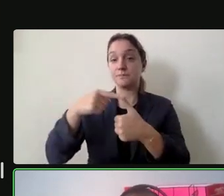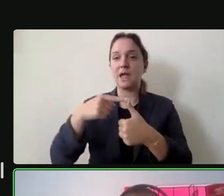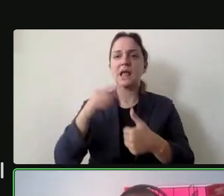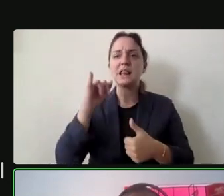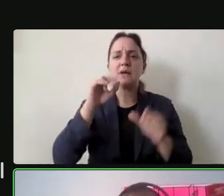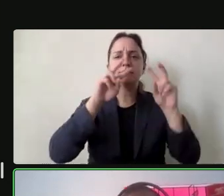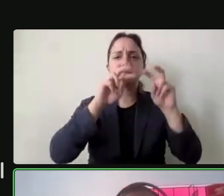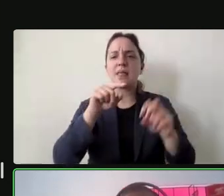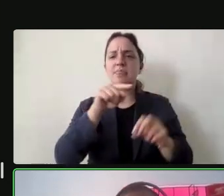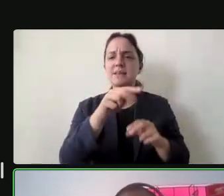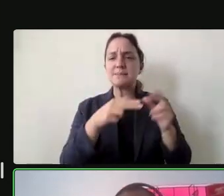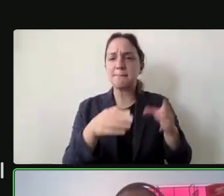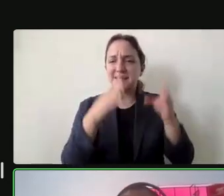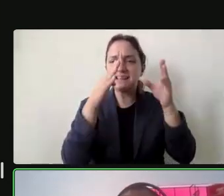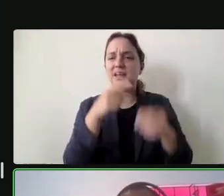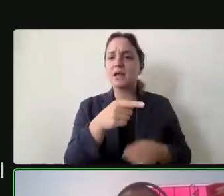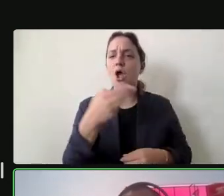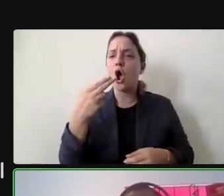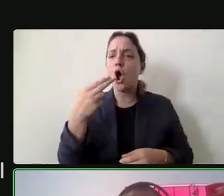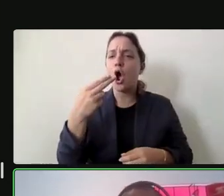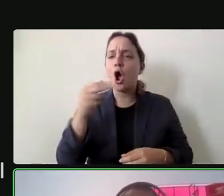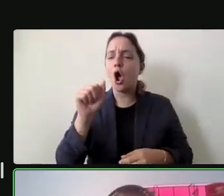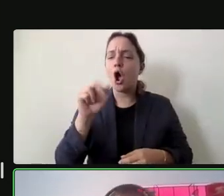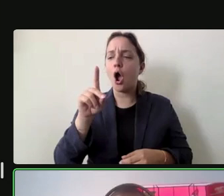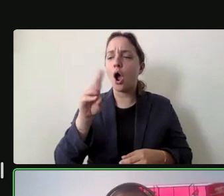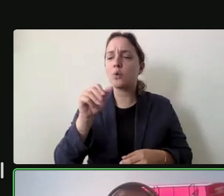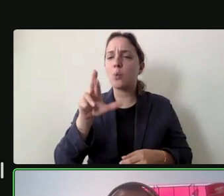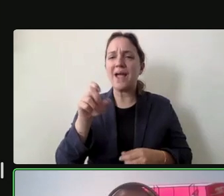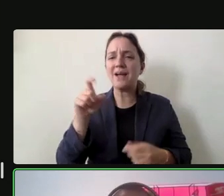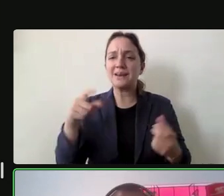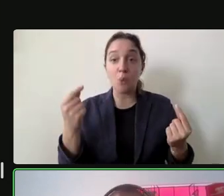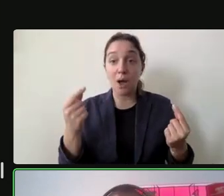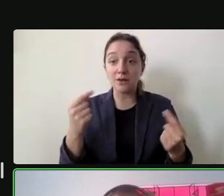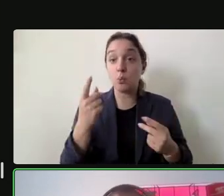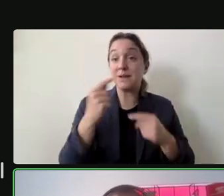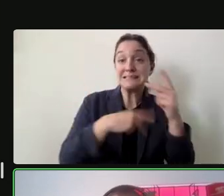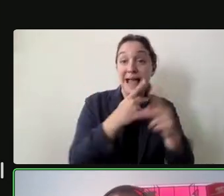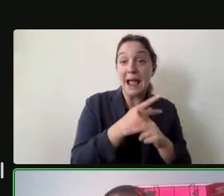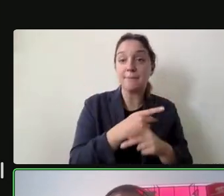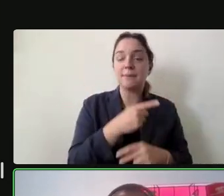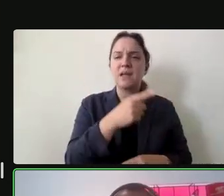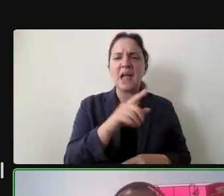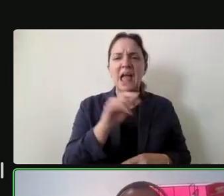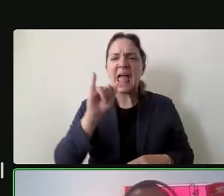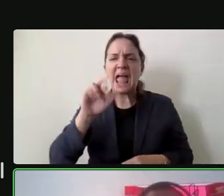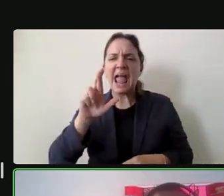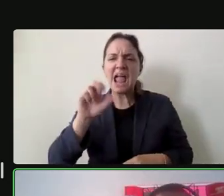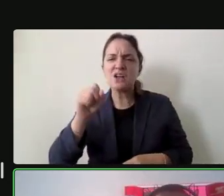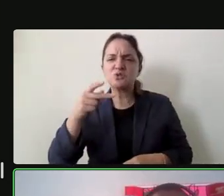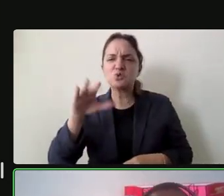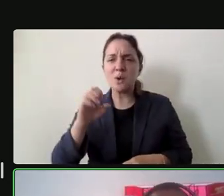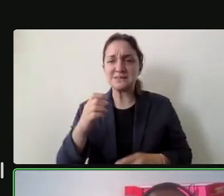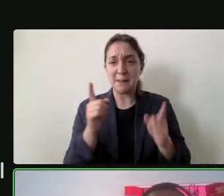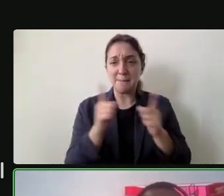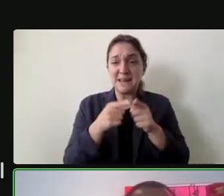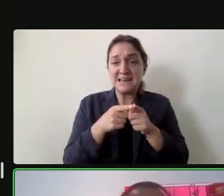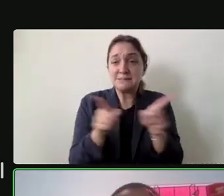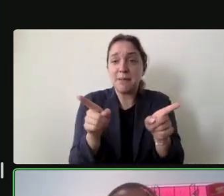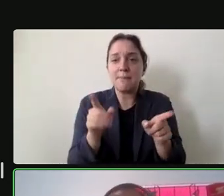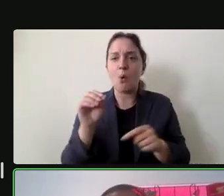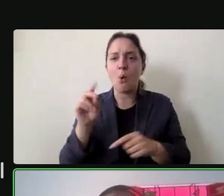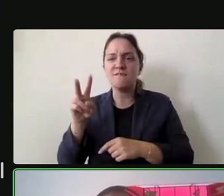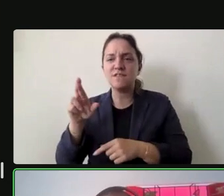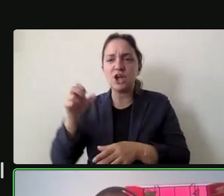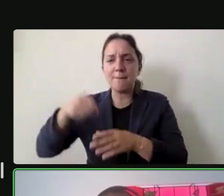what type, what size? Is it an air source mini split heat pump, or is it a VRF heat pump? If